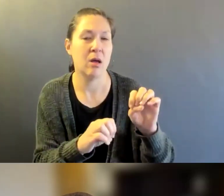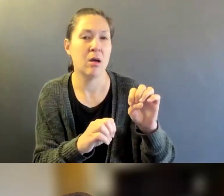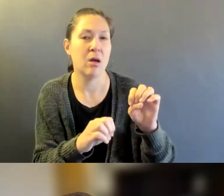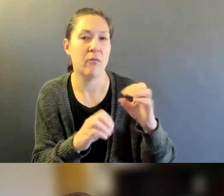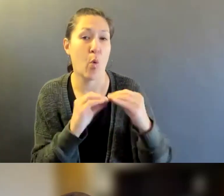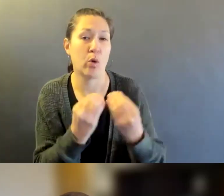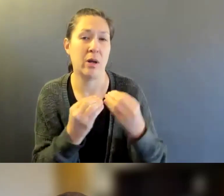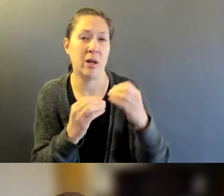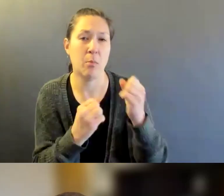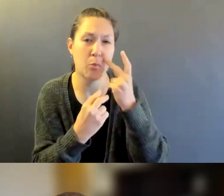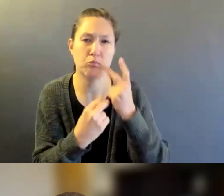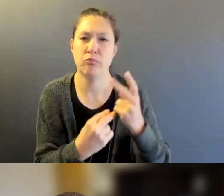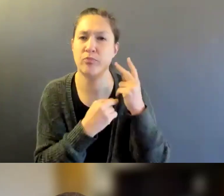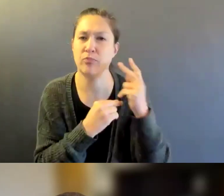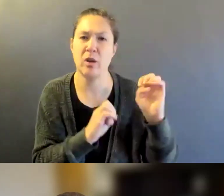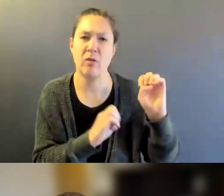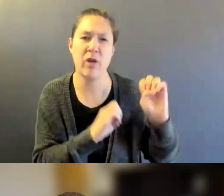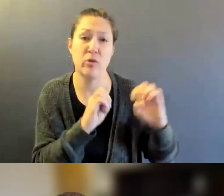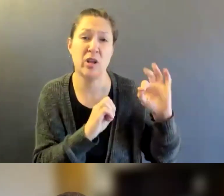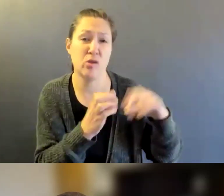or is like what is considered